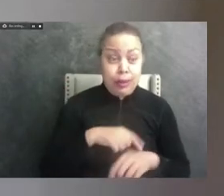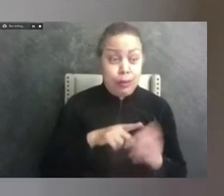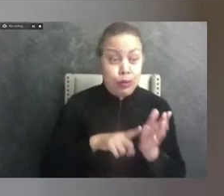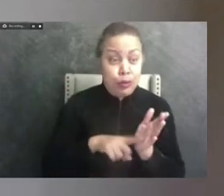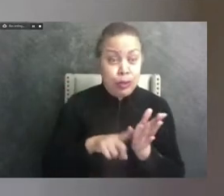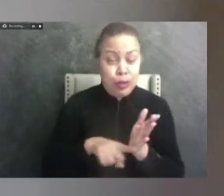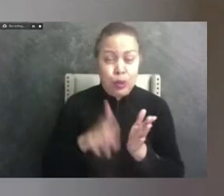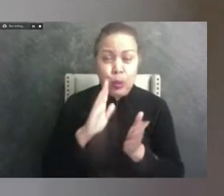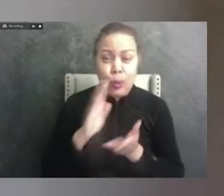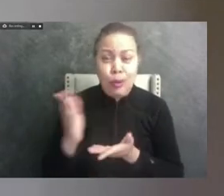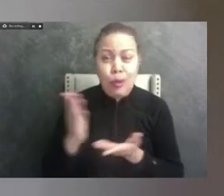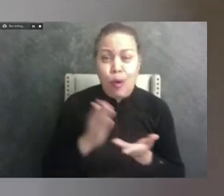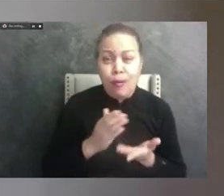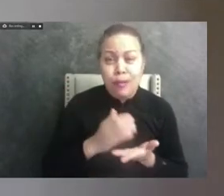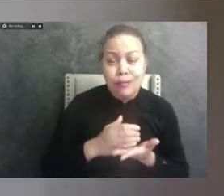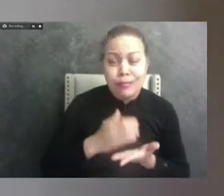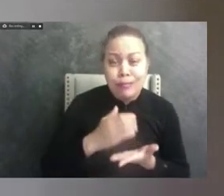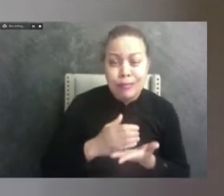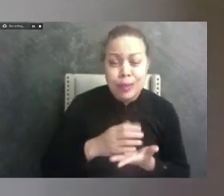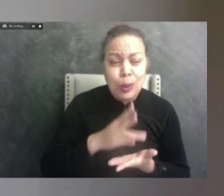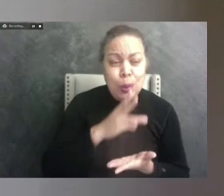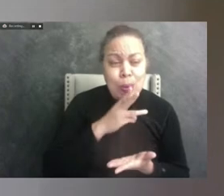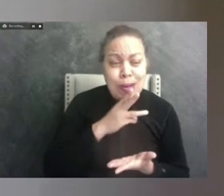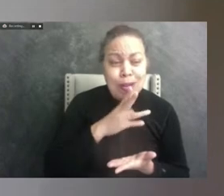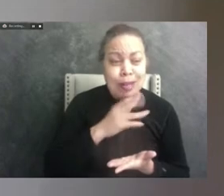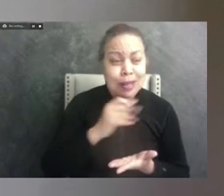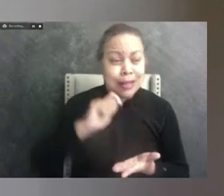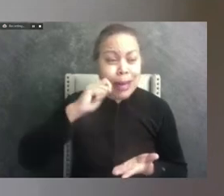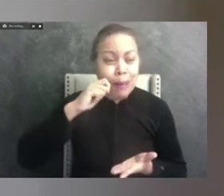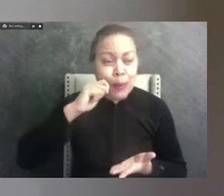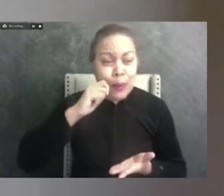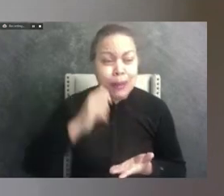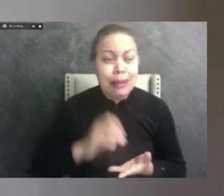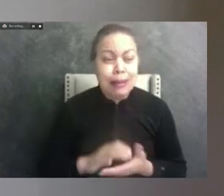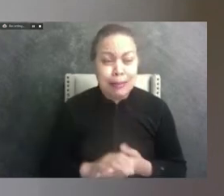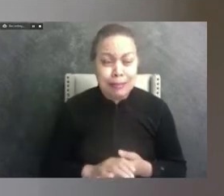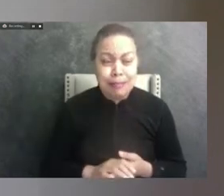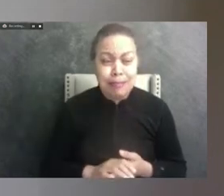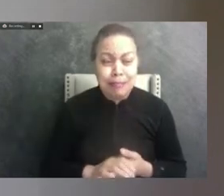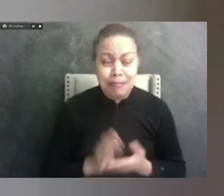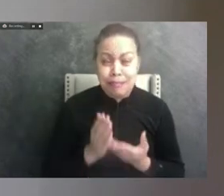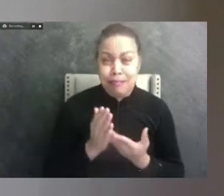a glass of water and an apple. You,